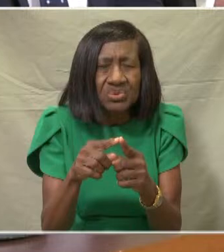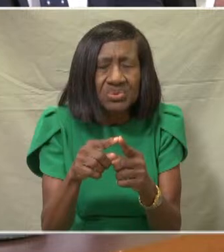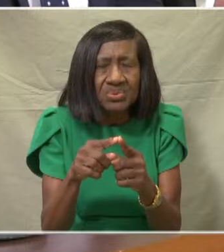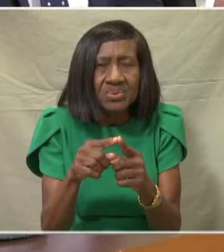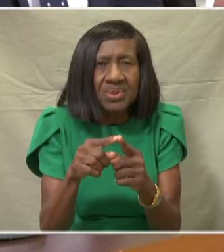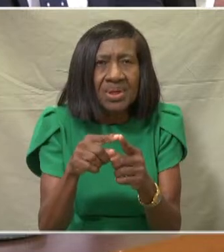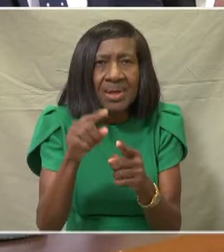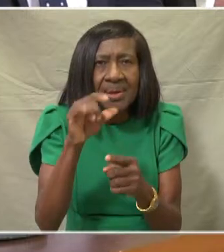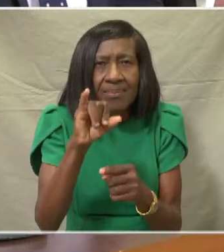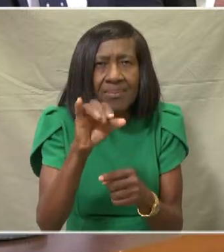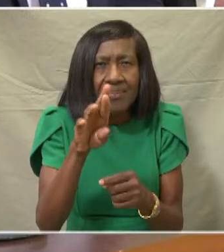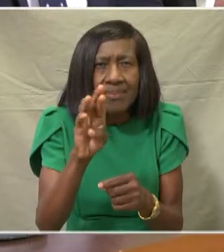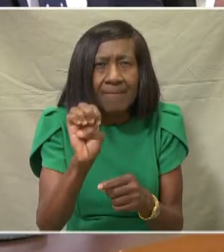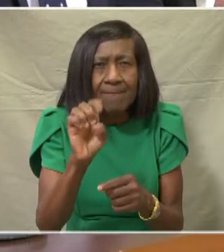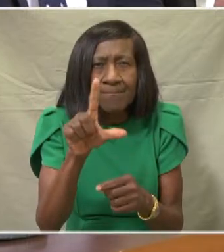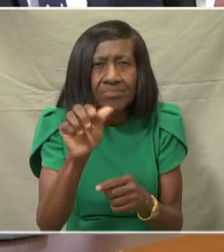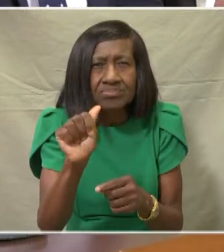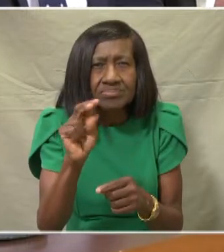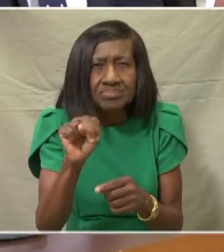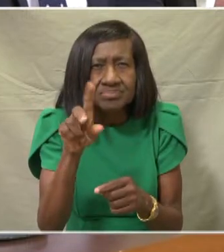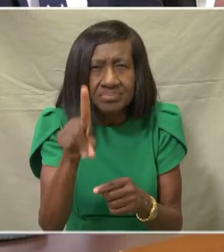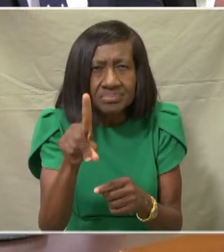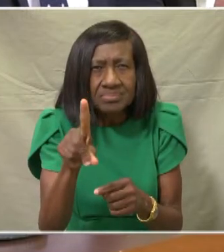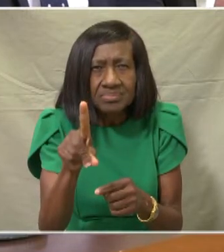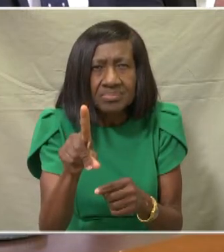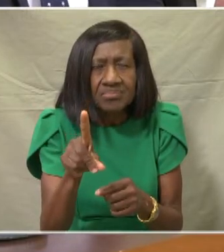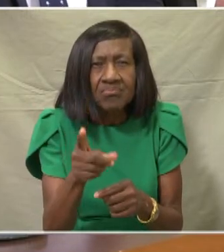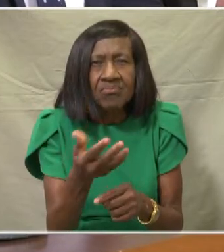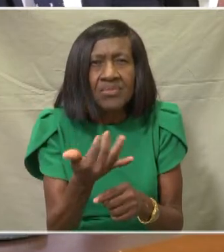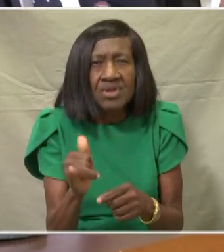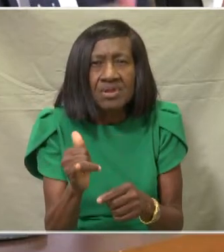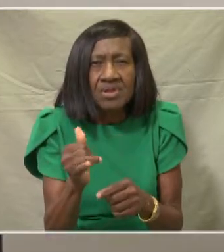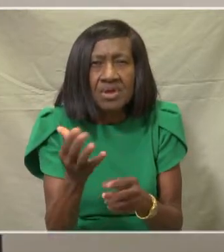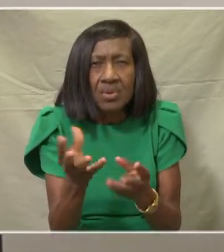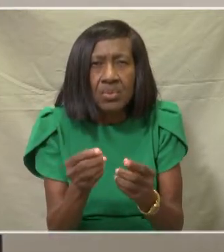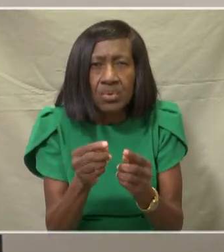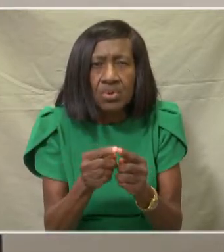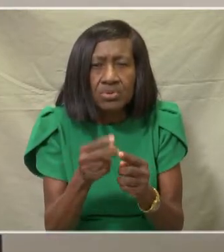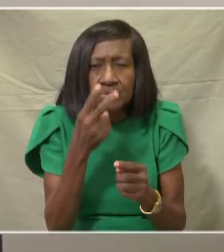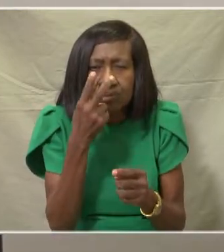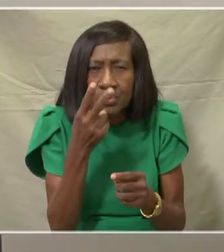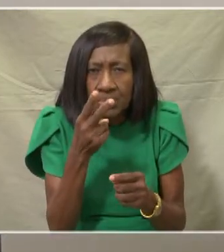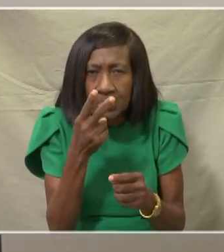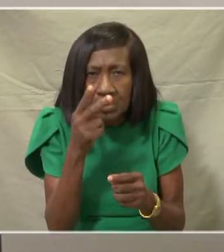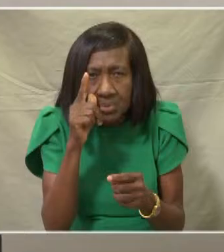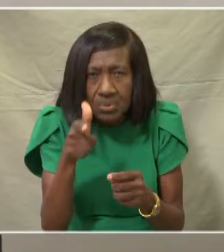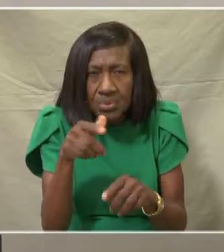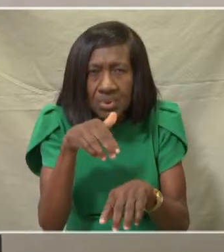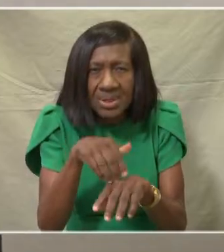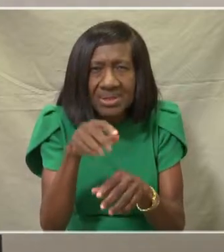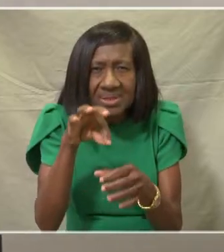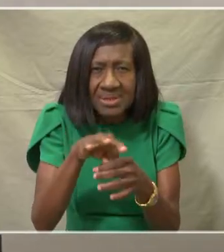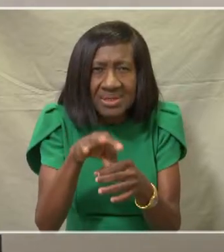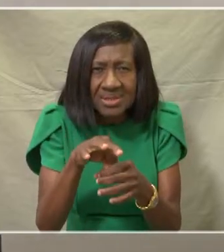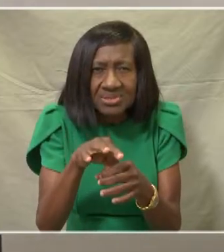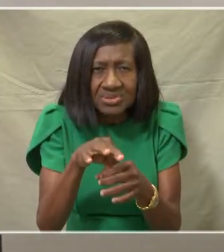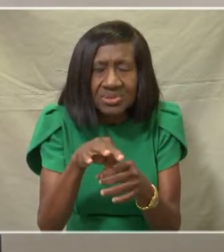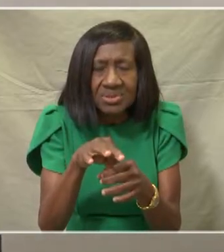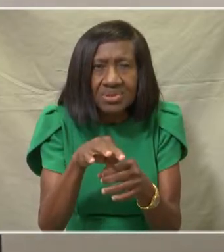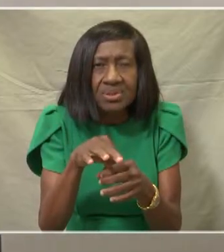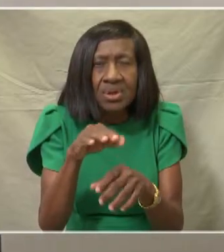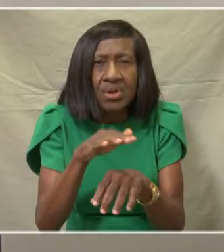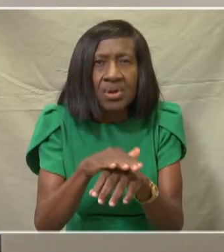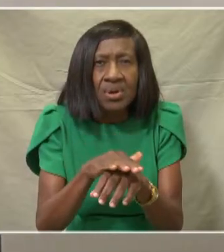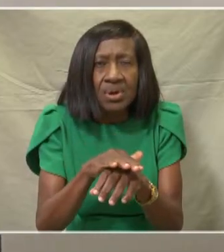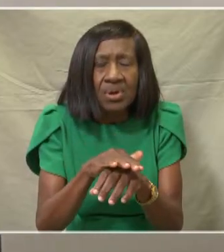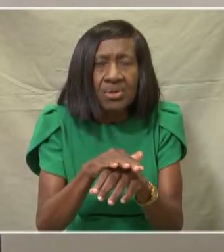We're looking at this election as a specific event on its own, governed purely by the